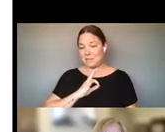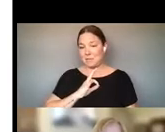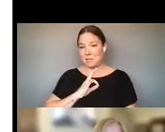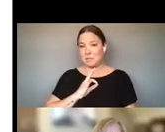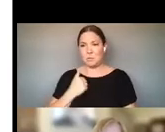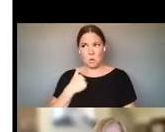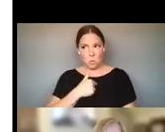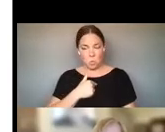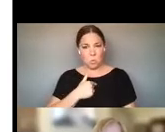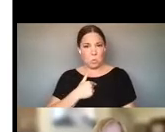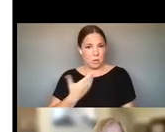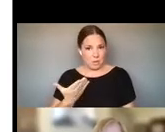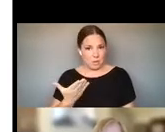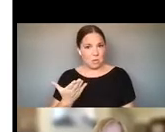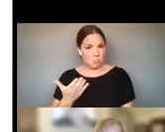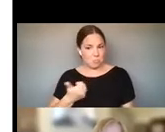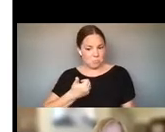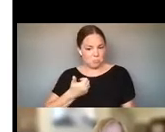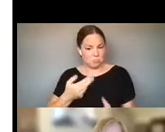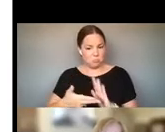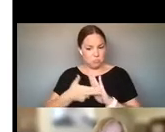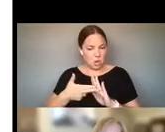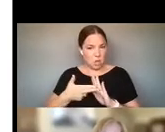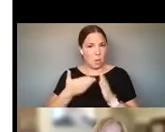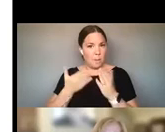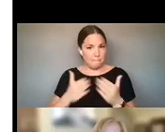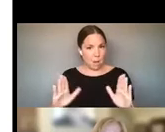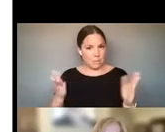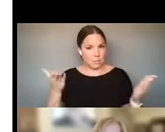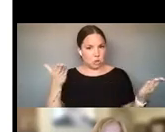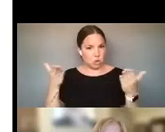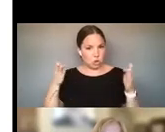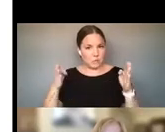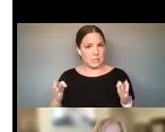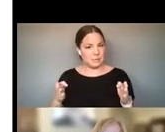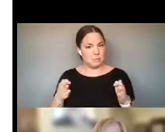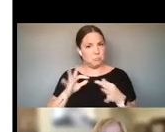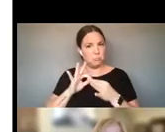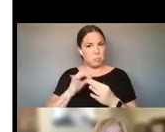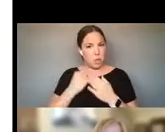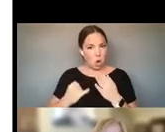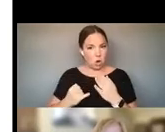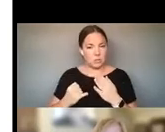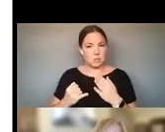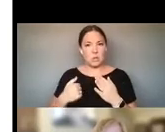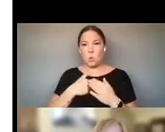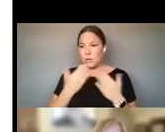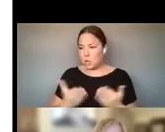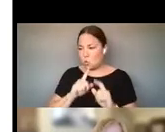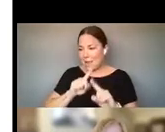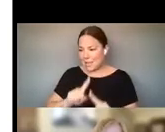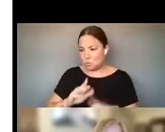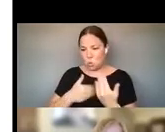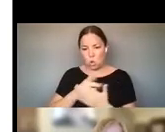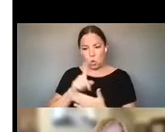pride ourselves on being public servants, um, in the arts. Uh, we are here to answer your questions, uh, not just on this webinar, um, but